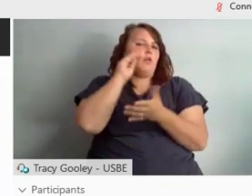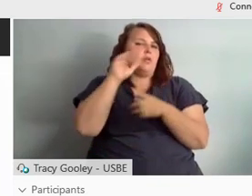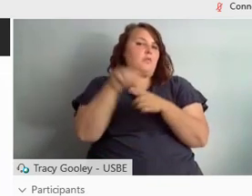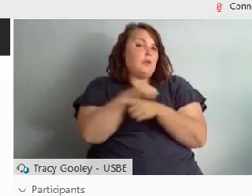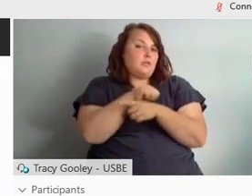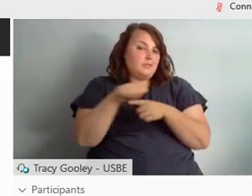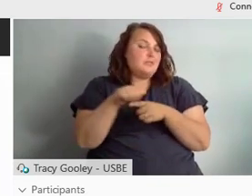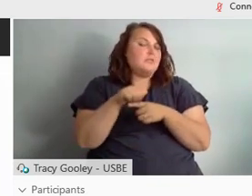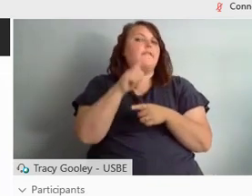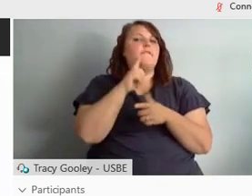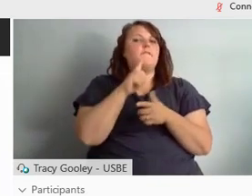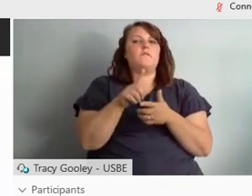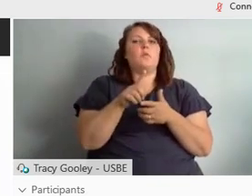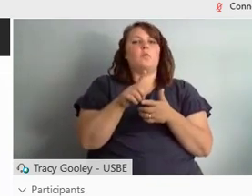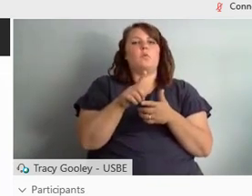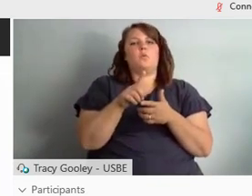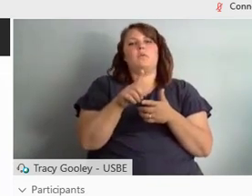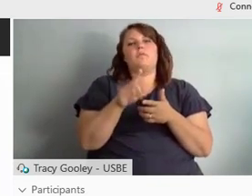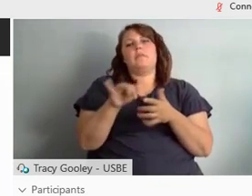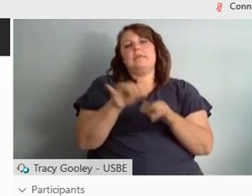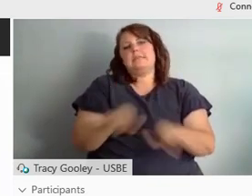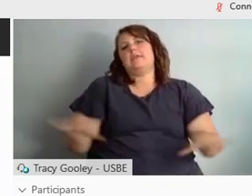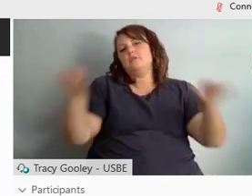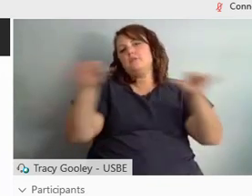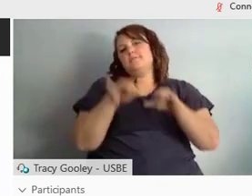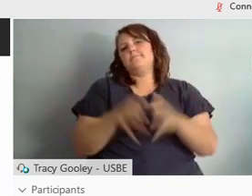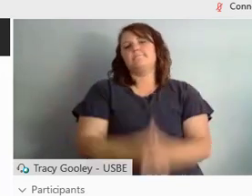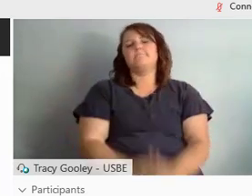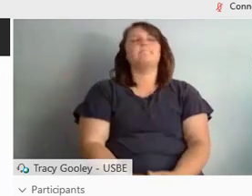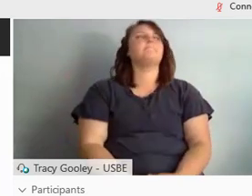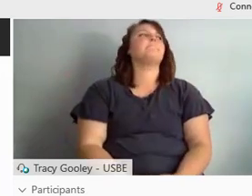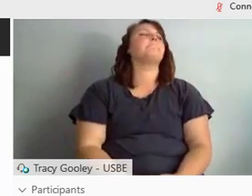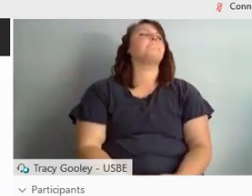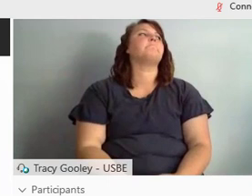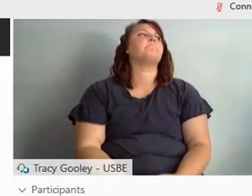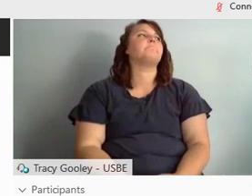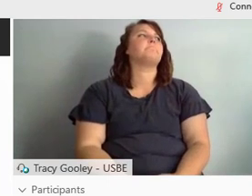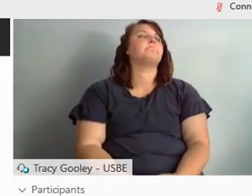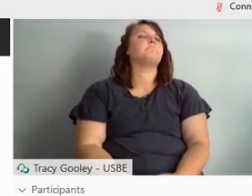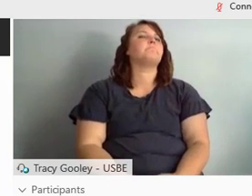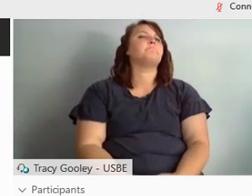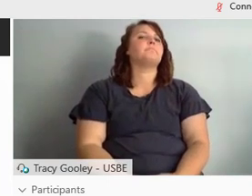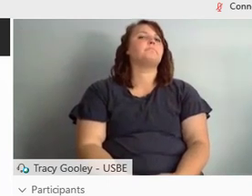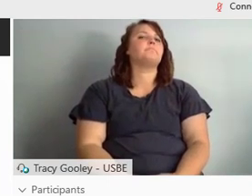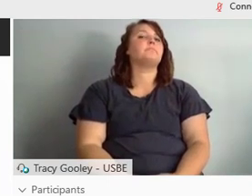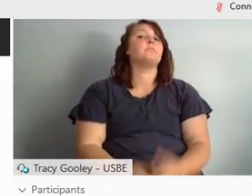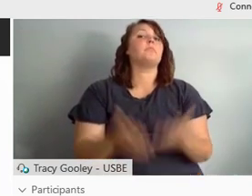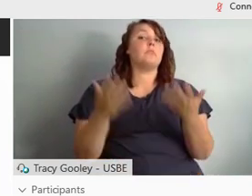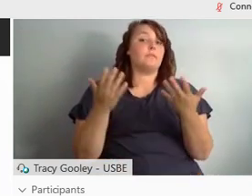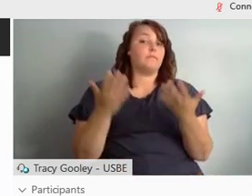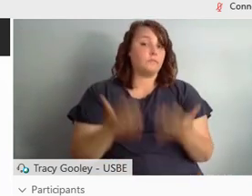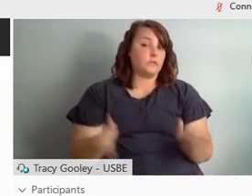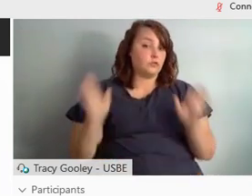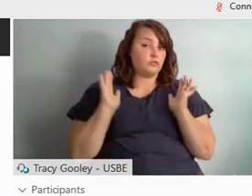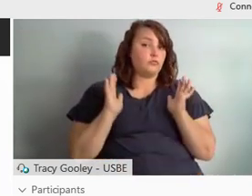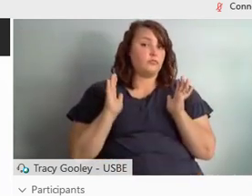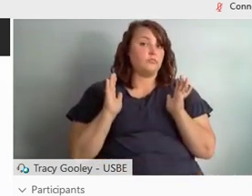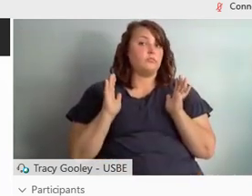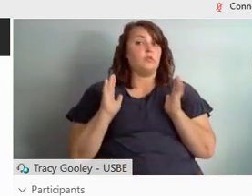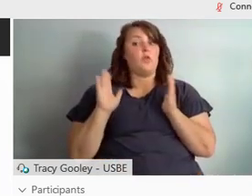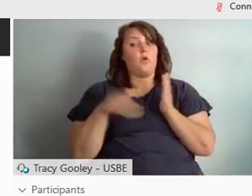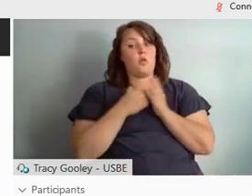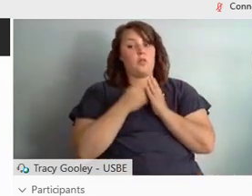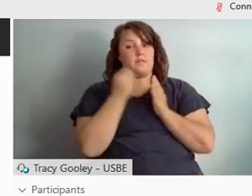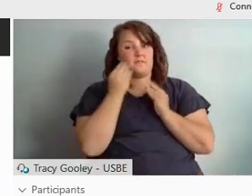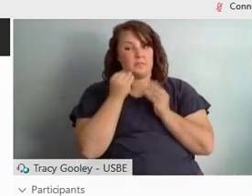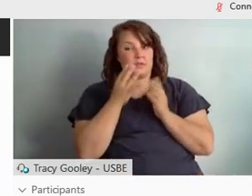from the standards. And then once you've done that and enter your information